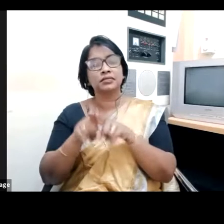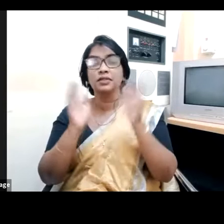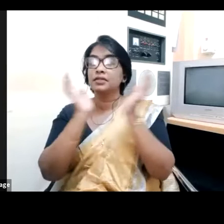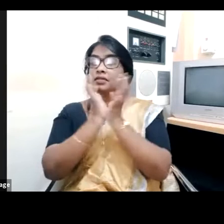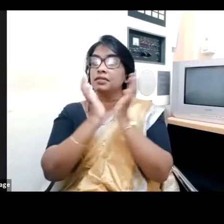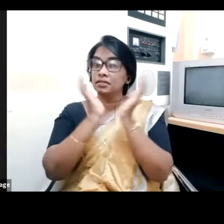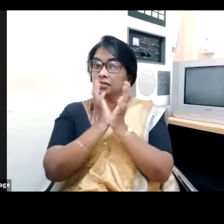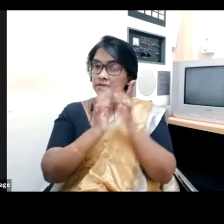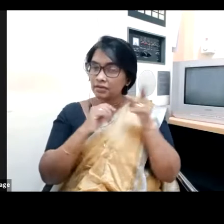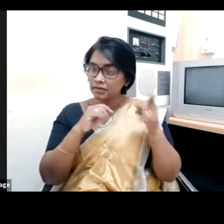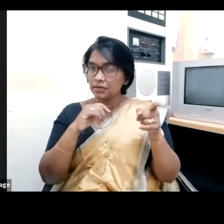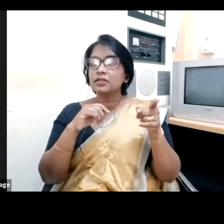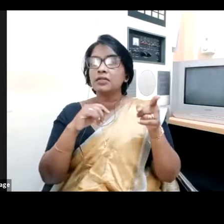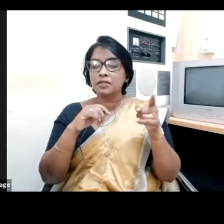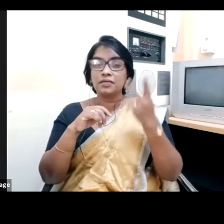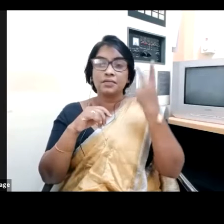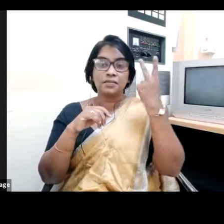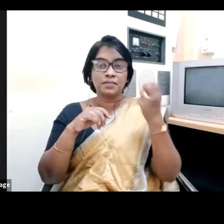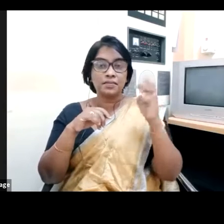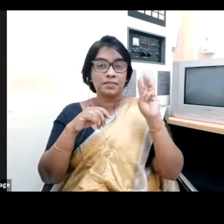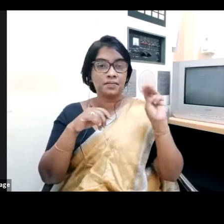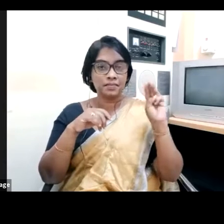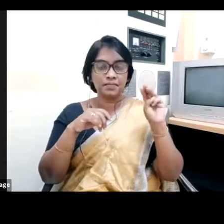Now, these are nice,